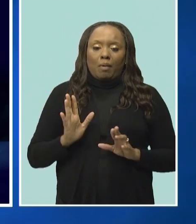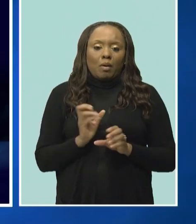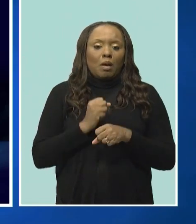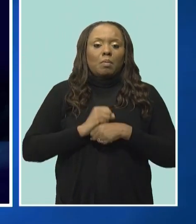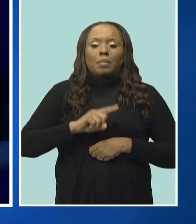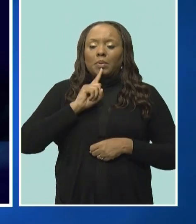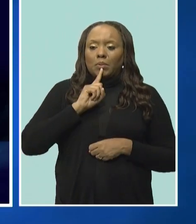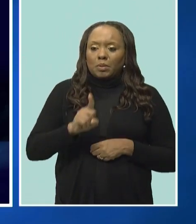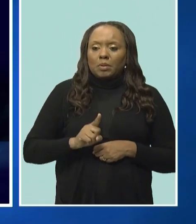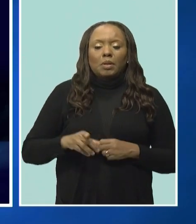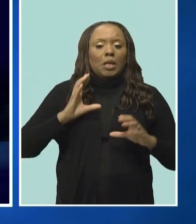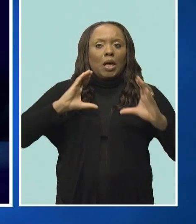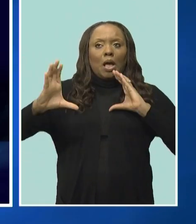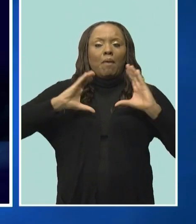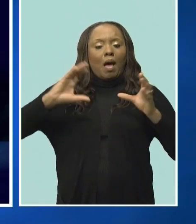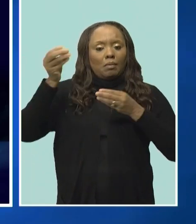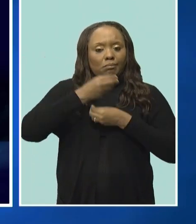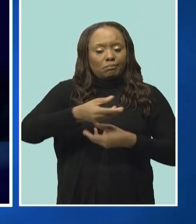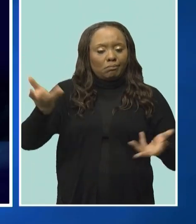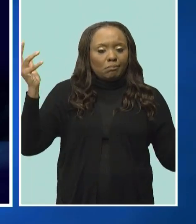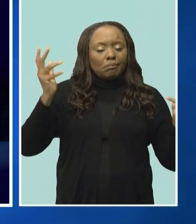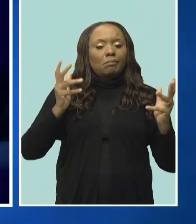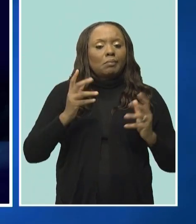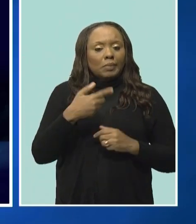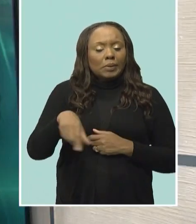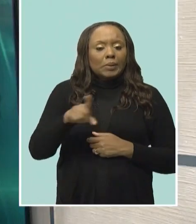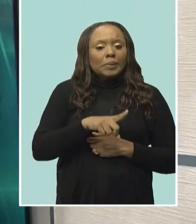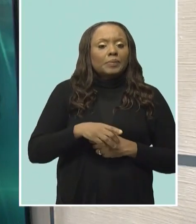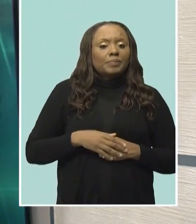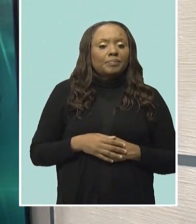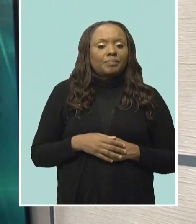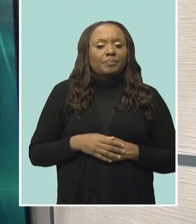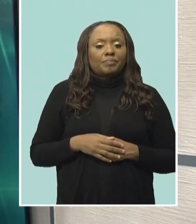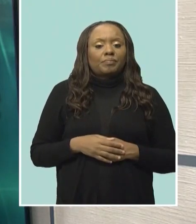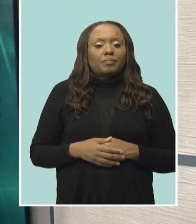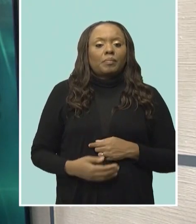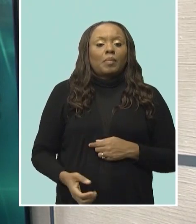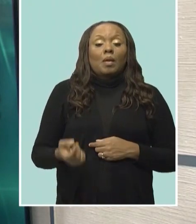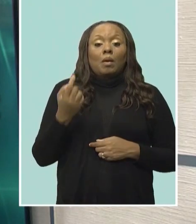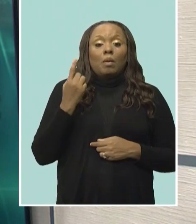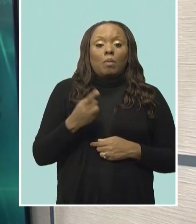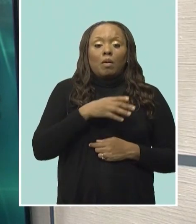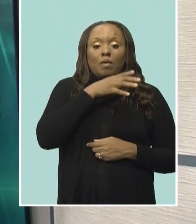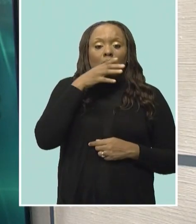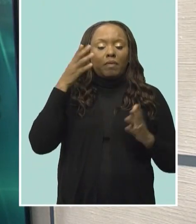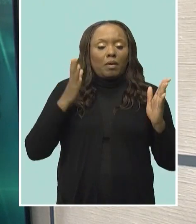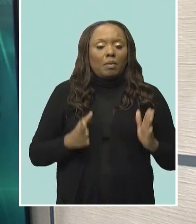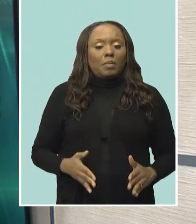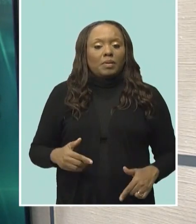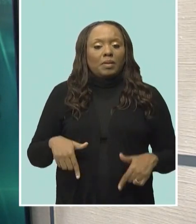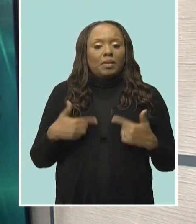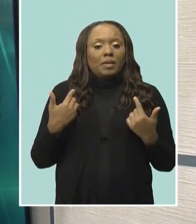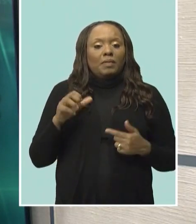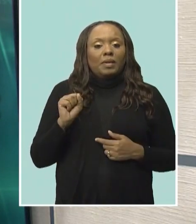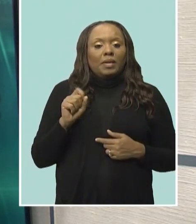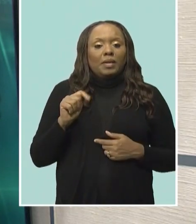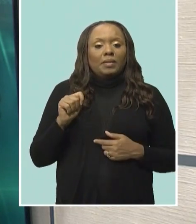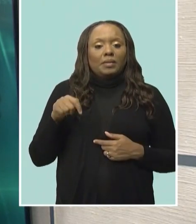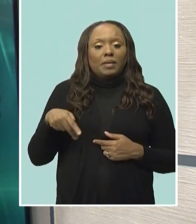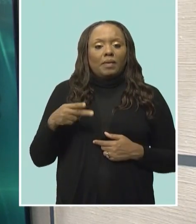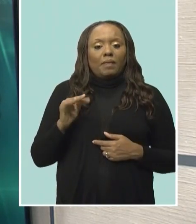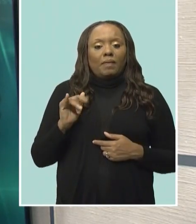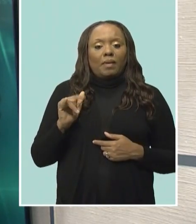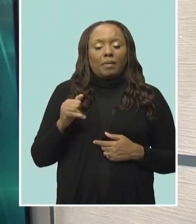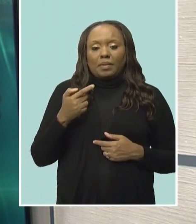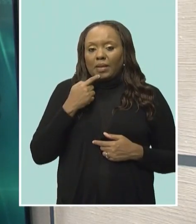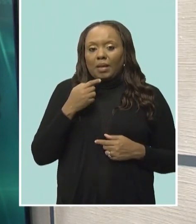relevant communications to the people of Barbados. At least one St. Philip farmer is reporting a bountiful harvest of